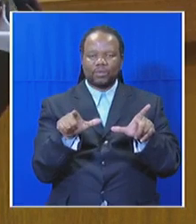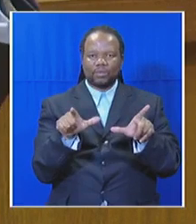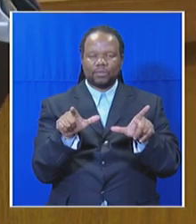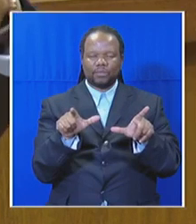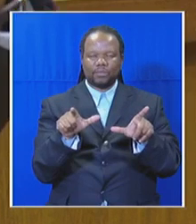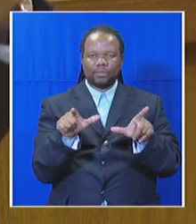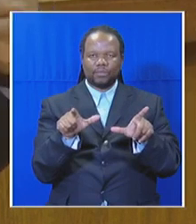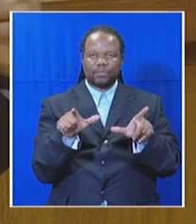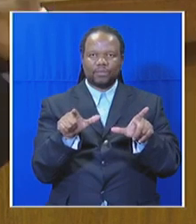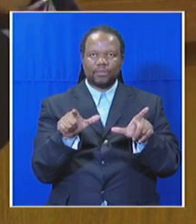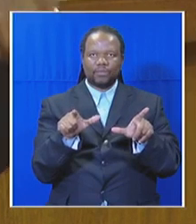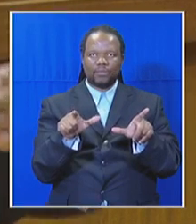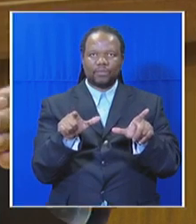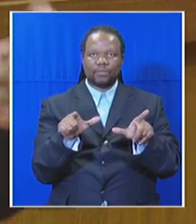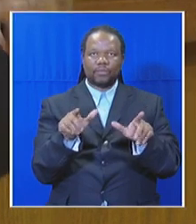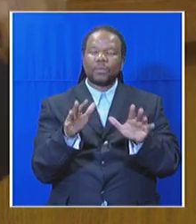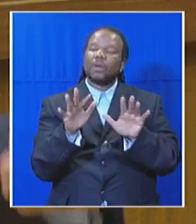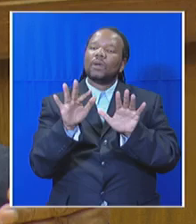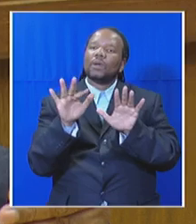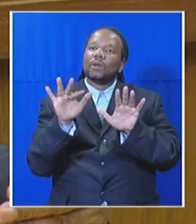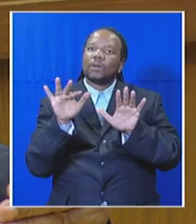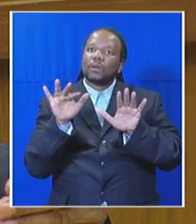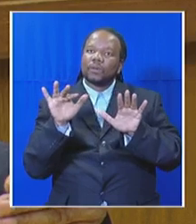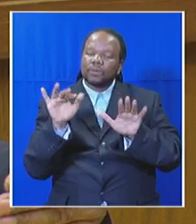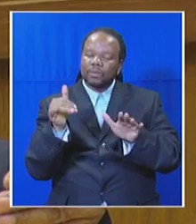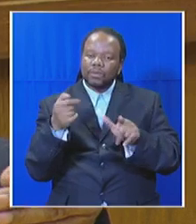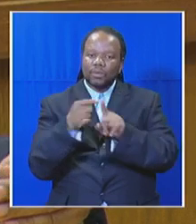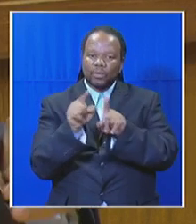participate in a vote to save the lives.